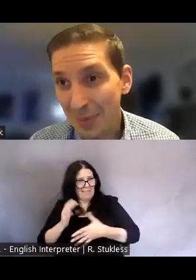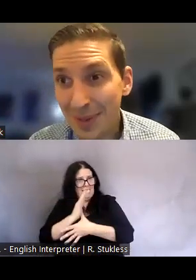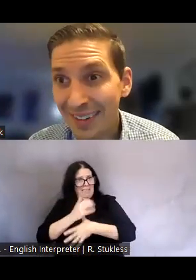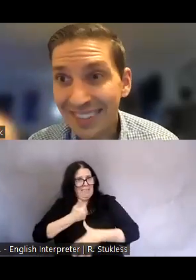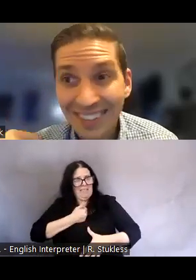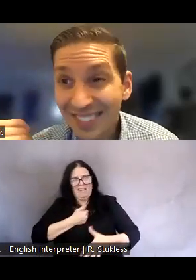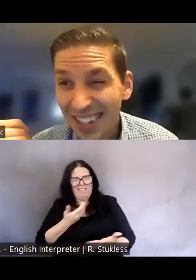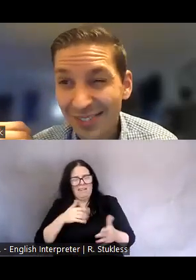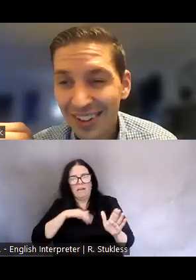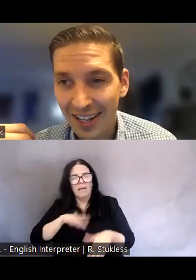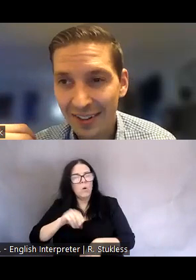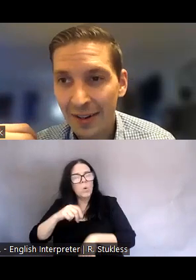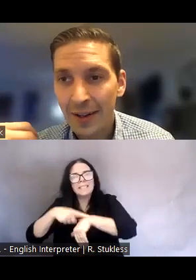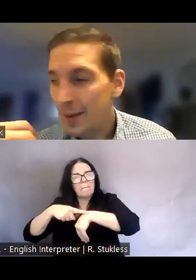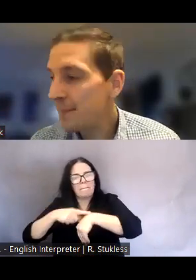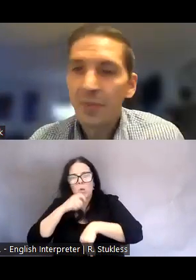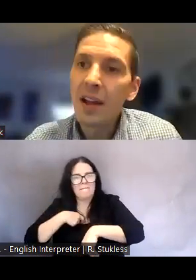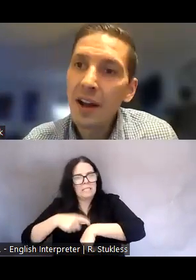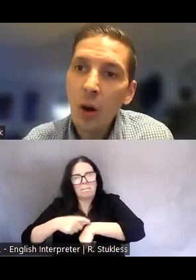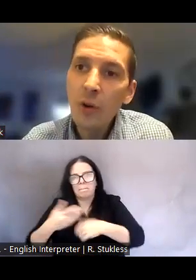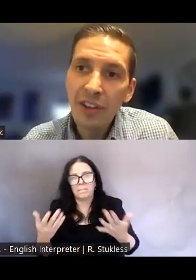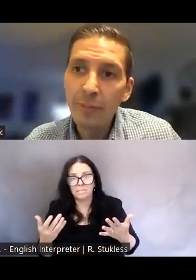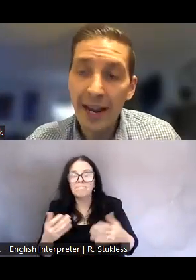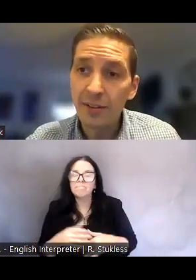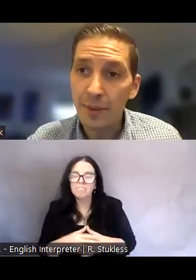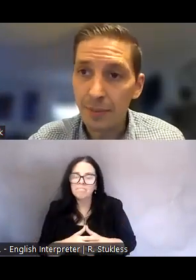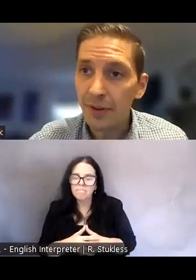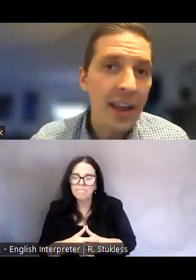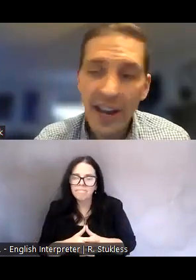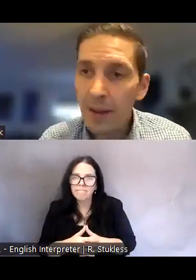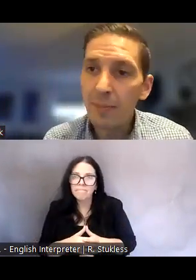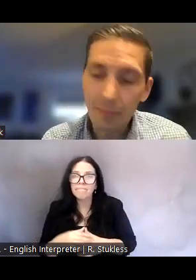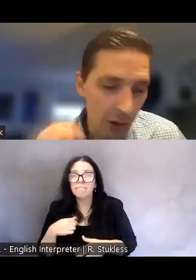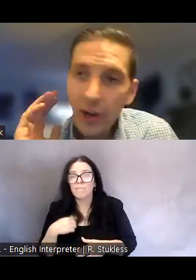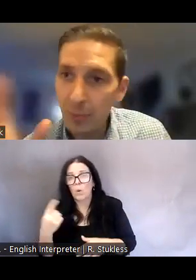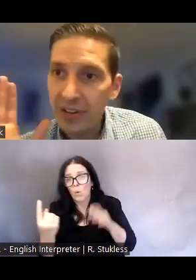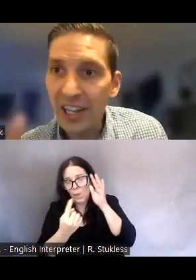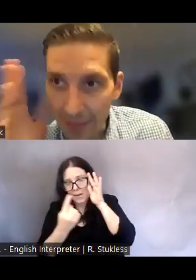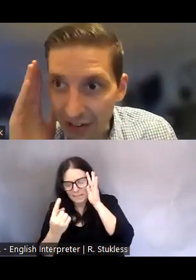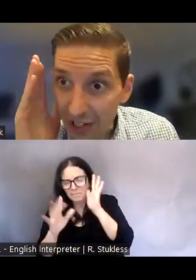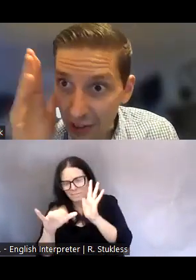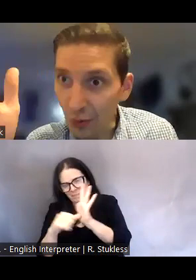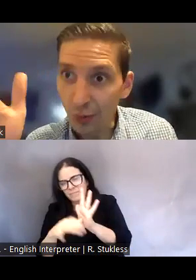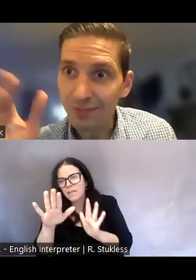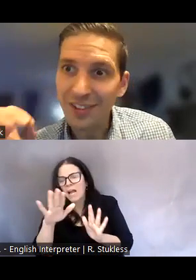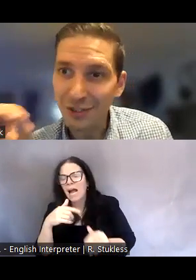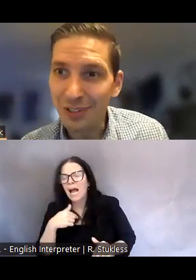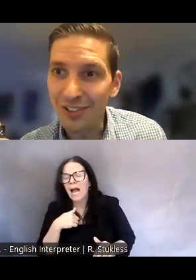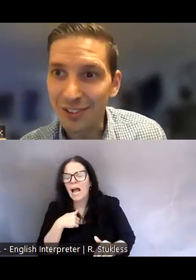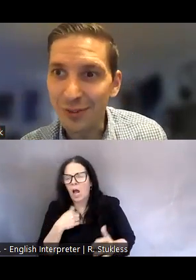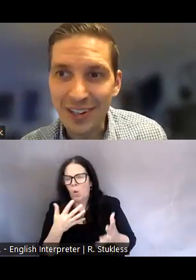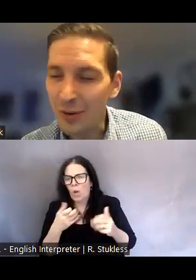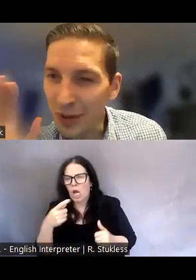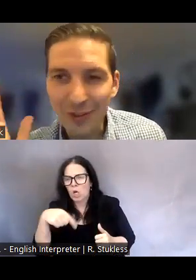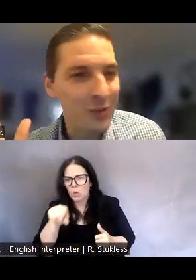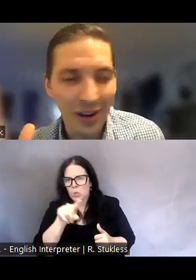unquote bubble bath. I don't have time for that. I always give back to people. And I want you to pretend like I'm asking you as you listen